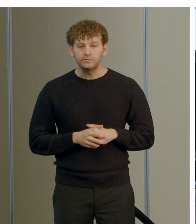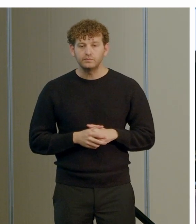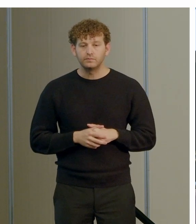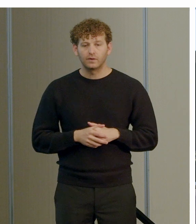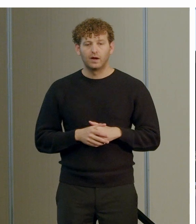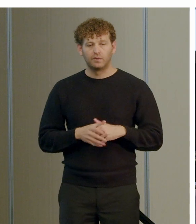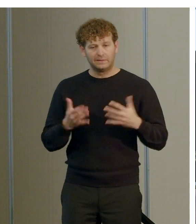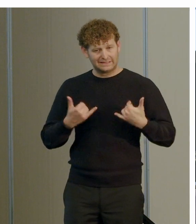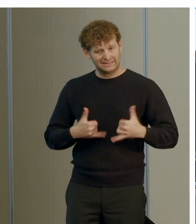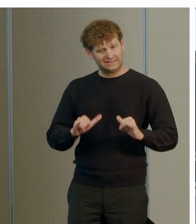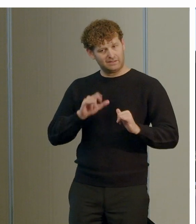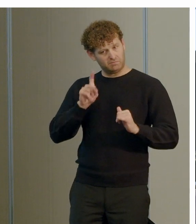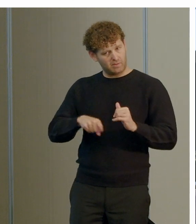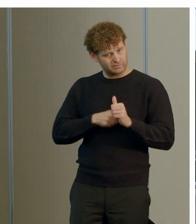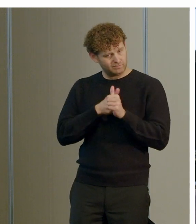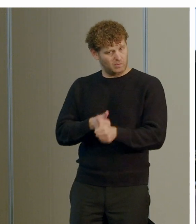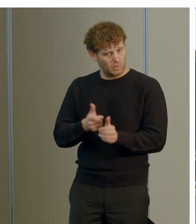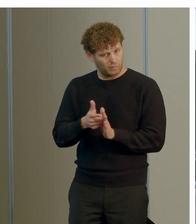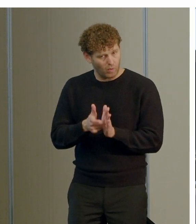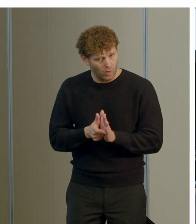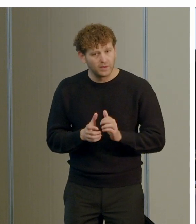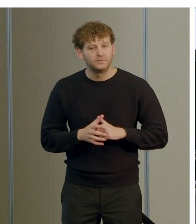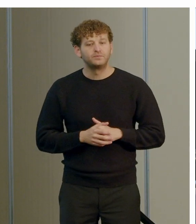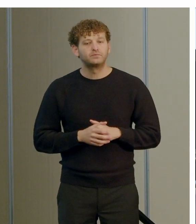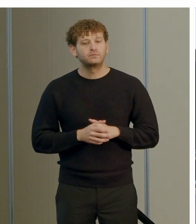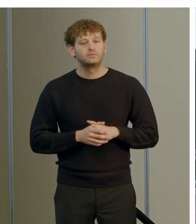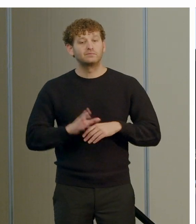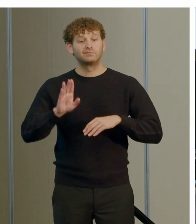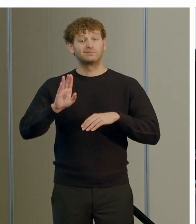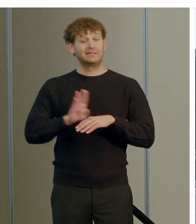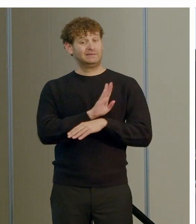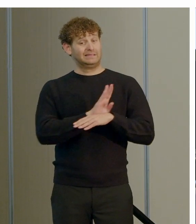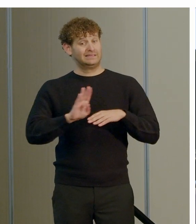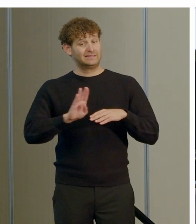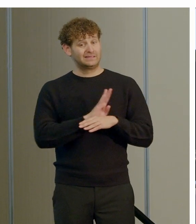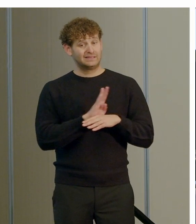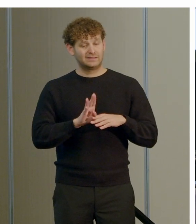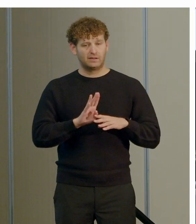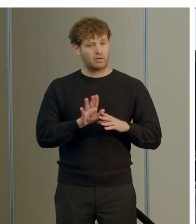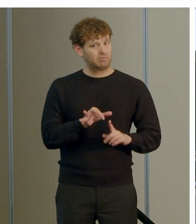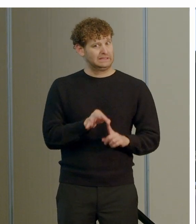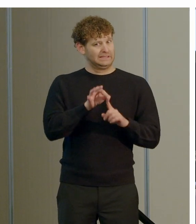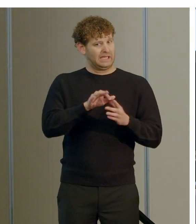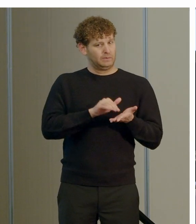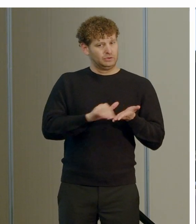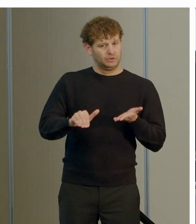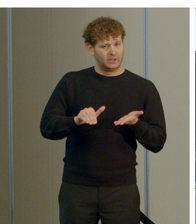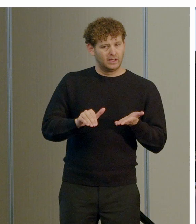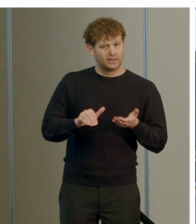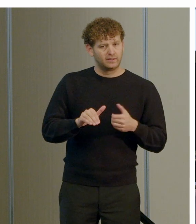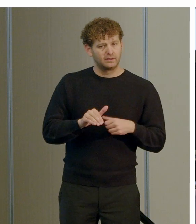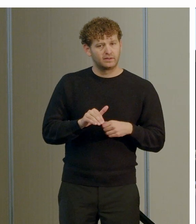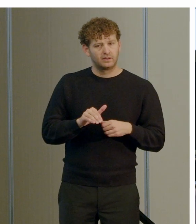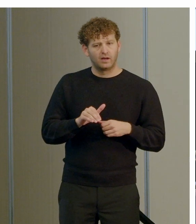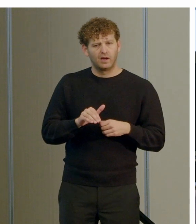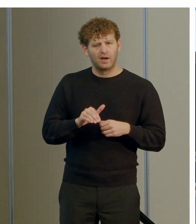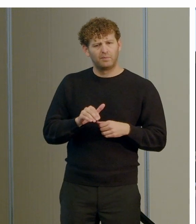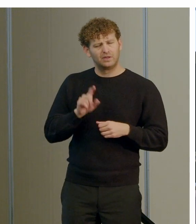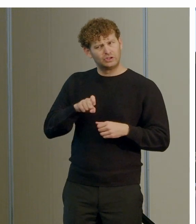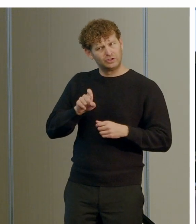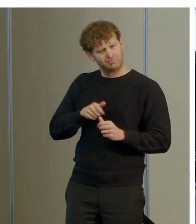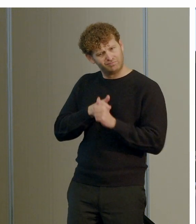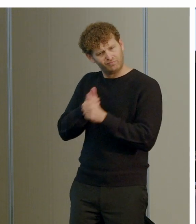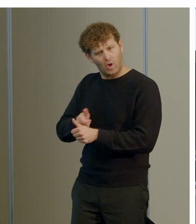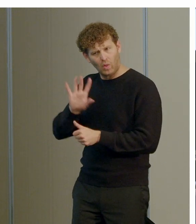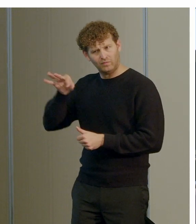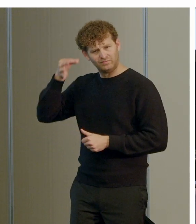exception. Well, industry can never claim exceptions, so they shouldn't even care about that. They should do what the federal government asks when